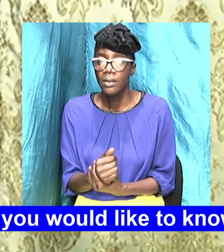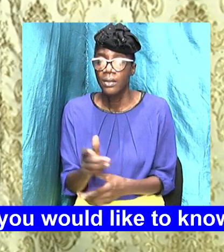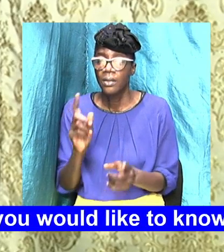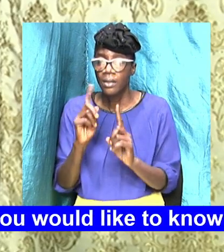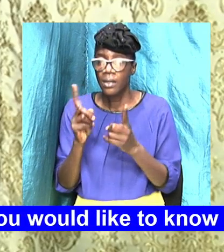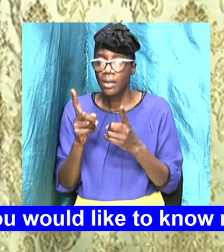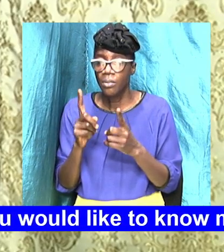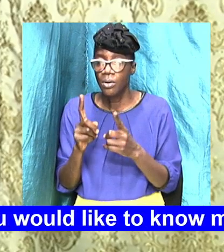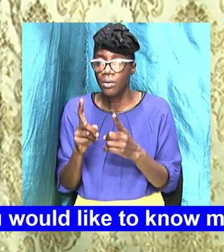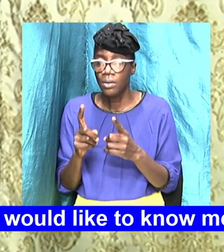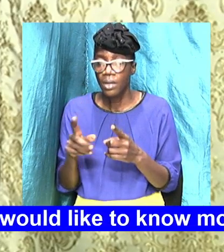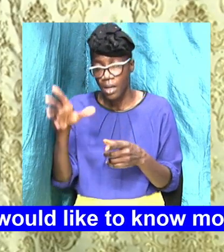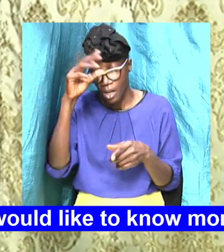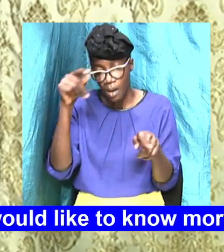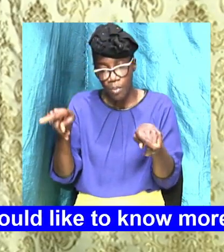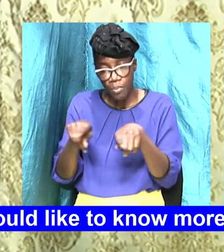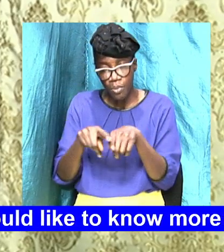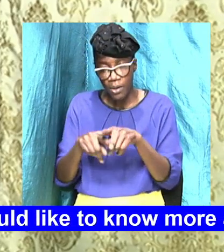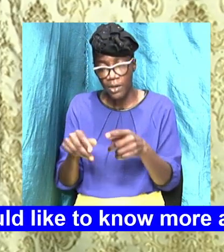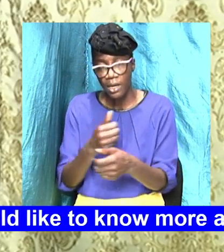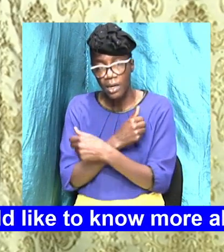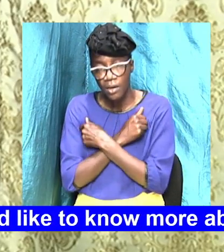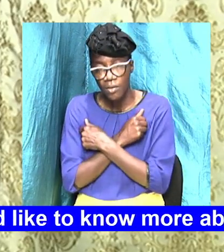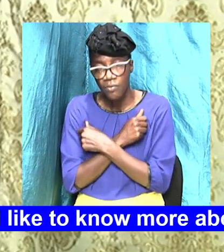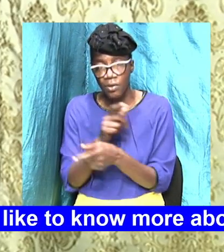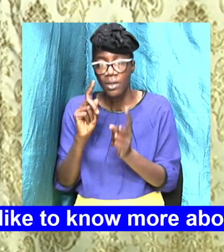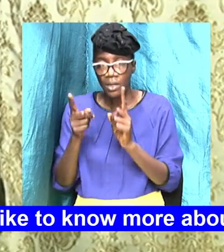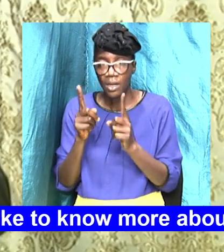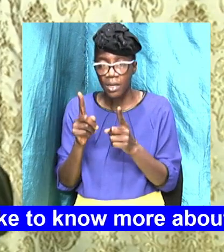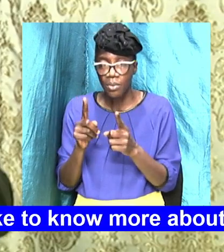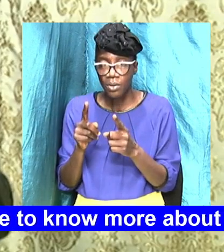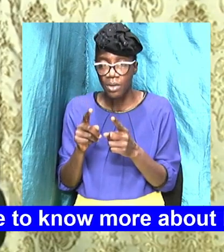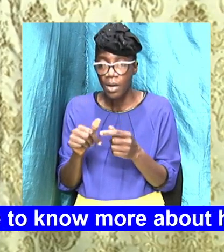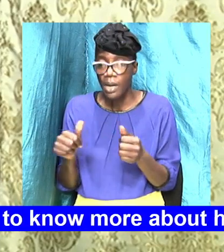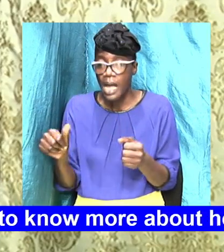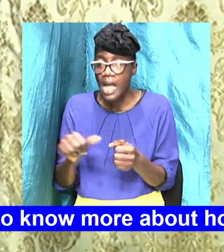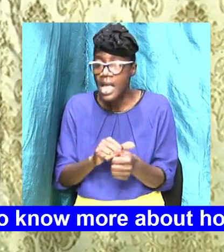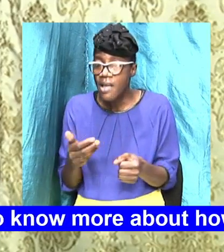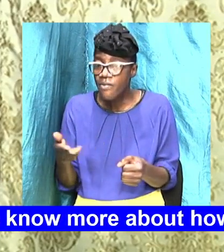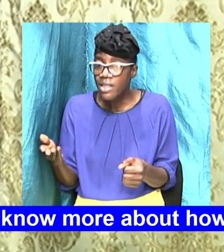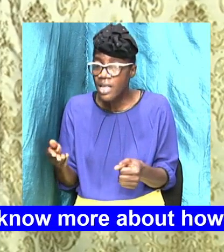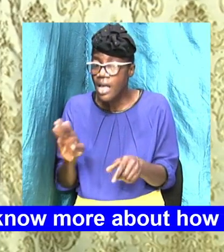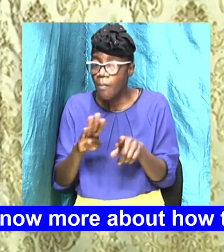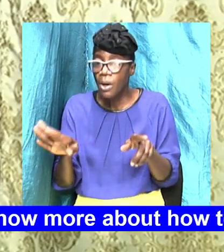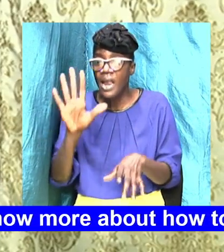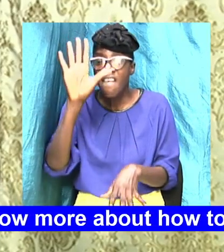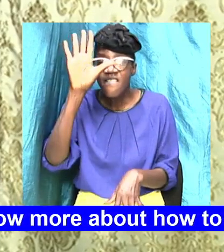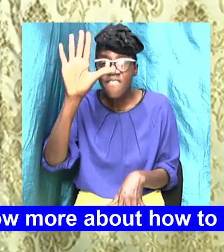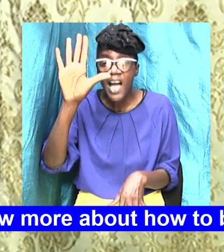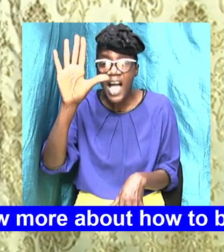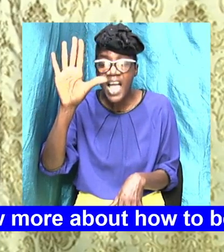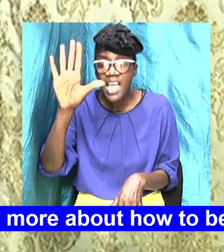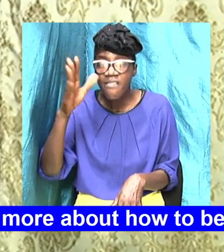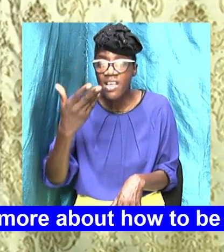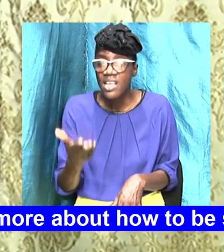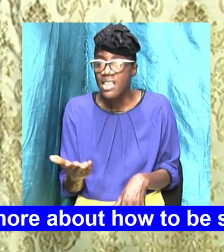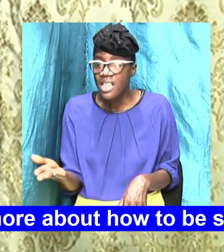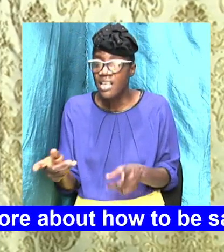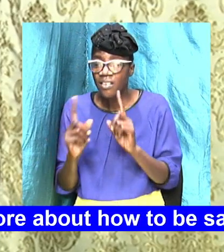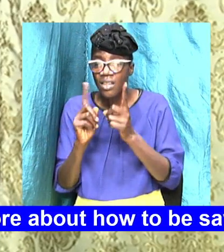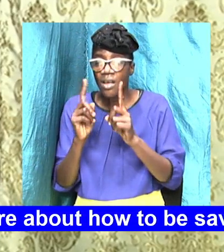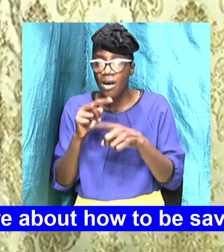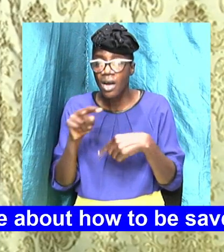about brotherly love. And they talk about, but everything come together, but the five basic things that they spoke